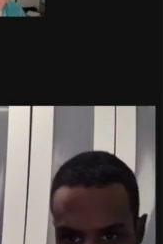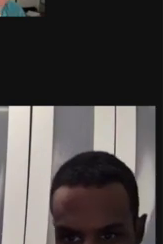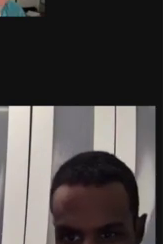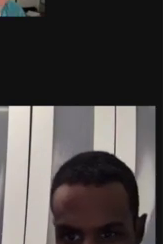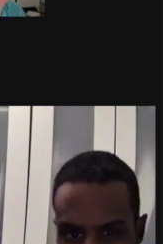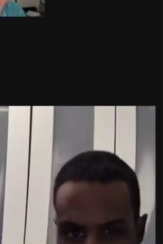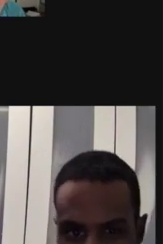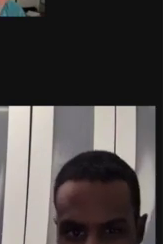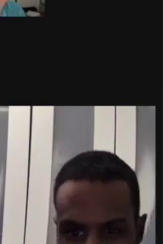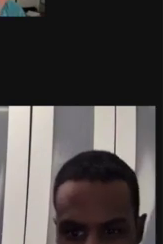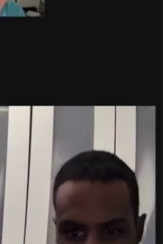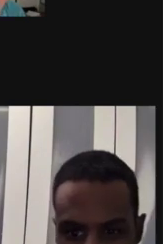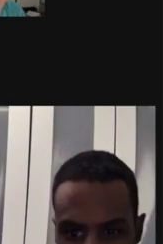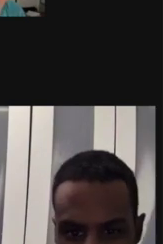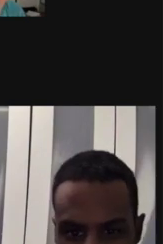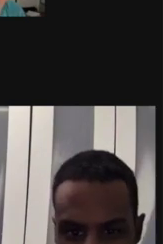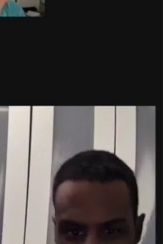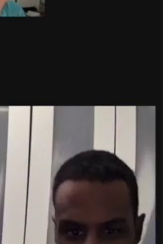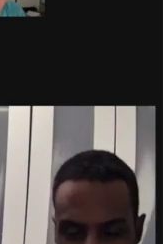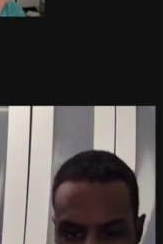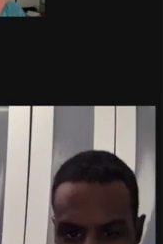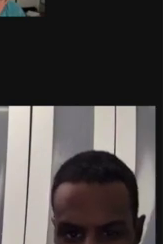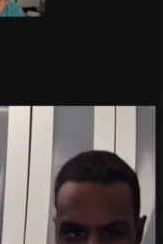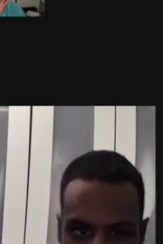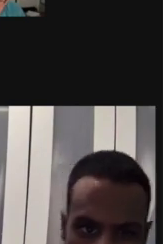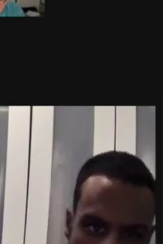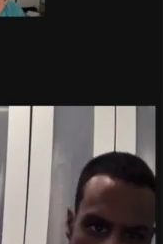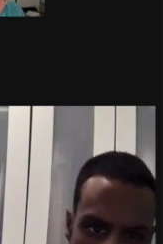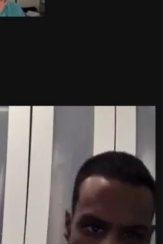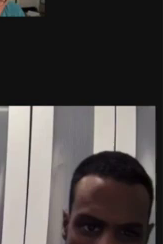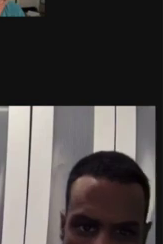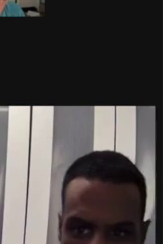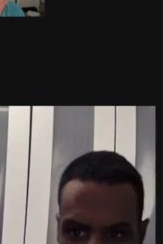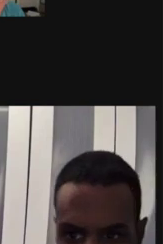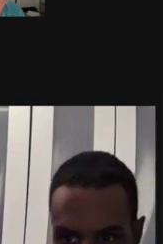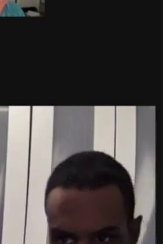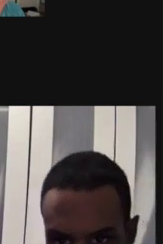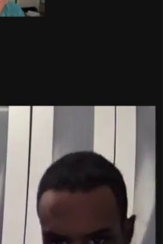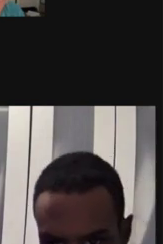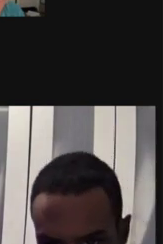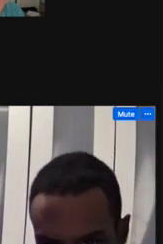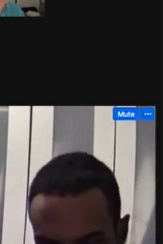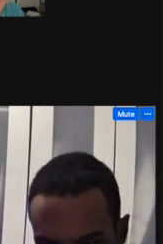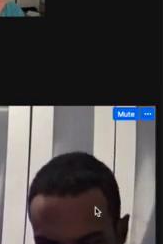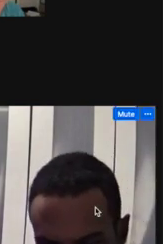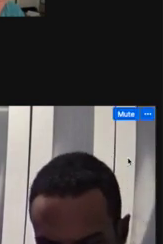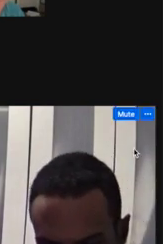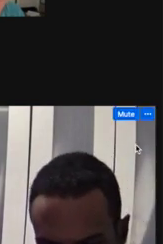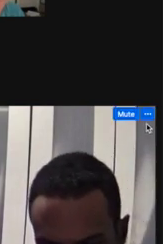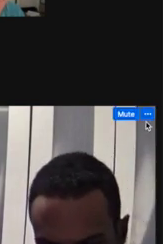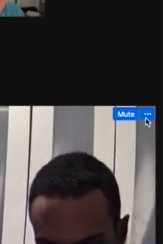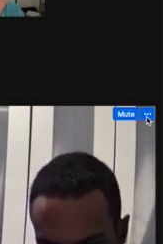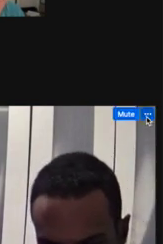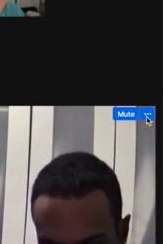That was nice. That was great. So, you liked that? That's pretty interesting, huh? Okay, so Greg, we'll do Vietnam now. Yep. Okay.